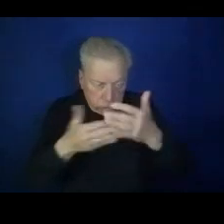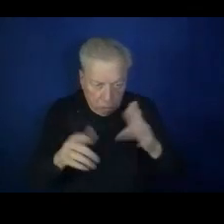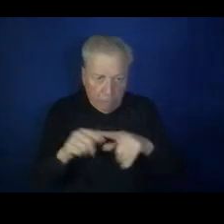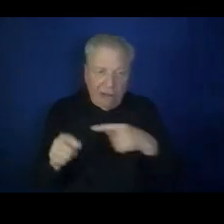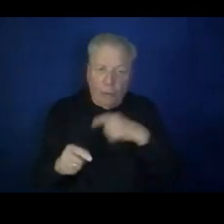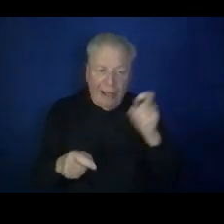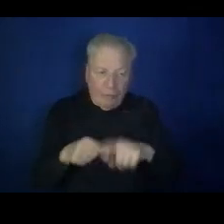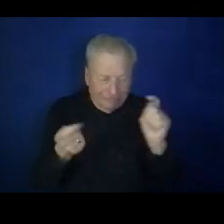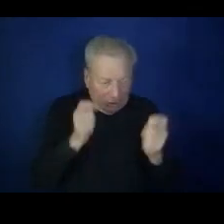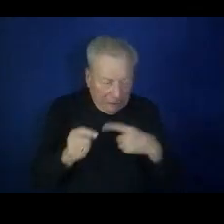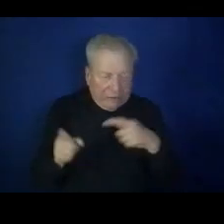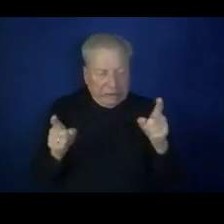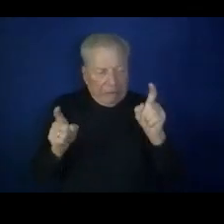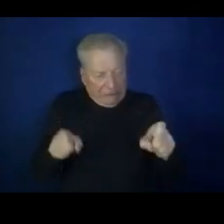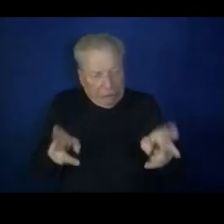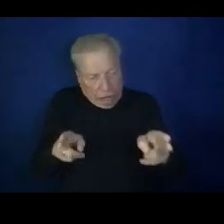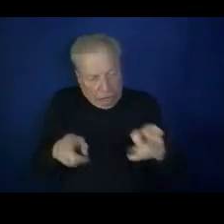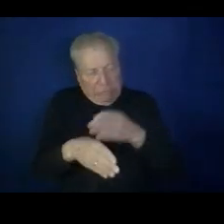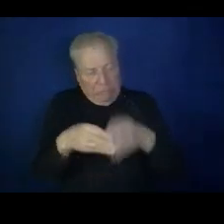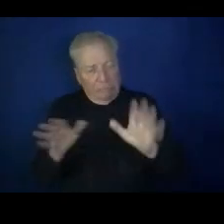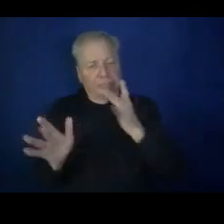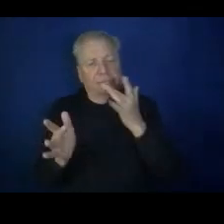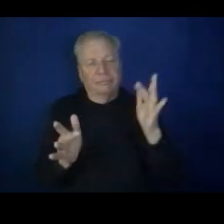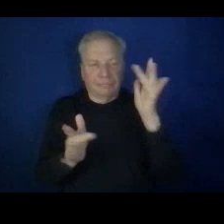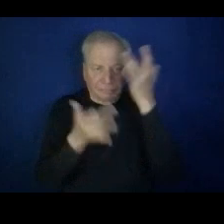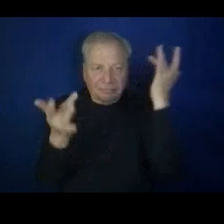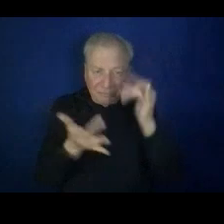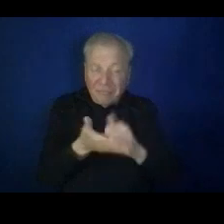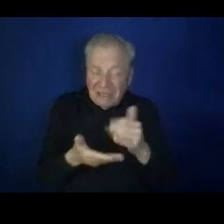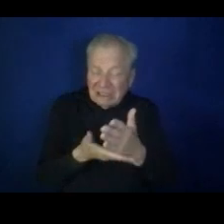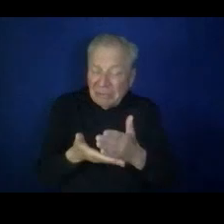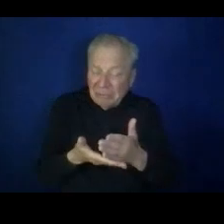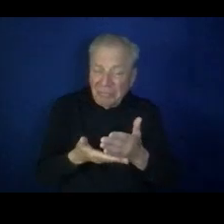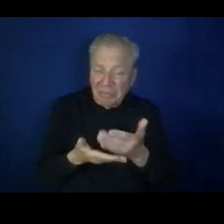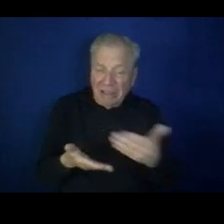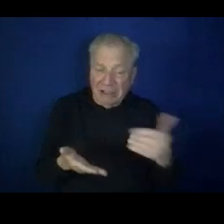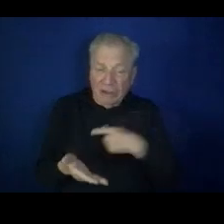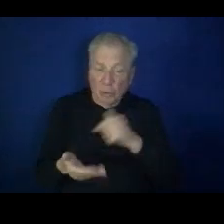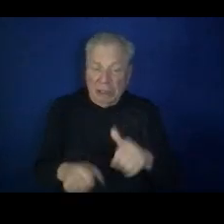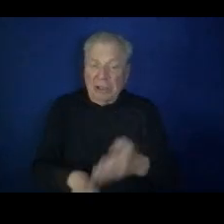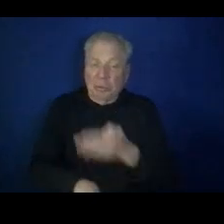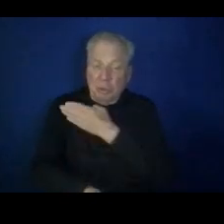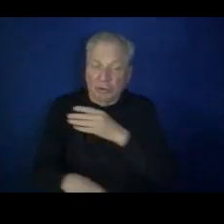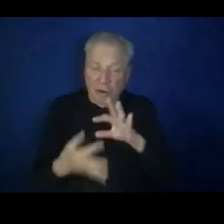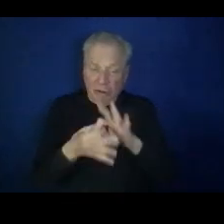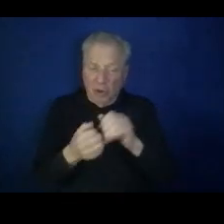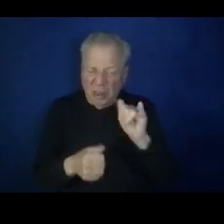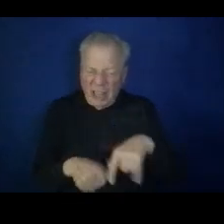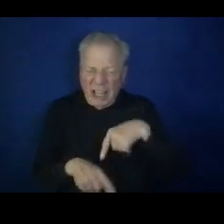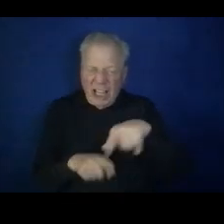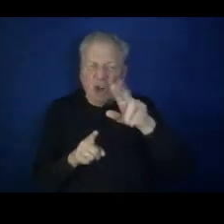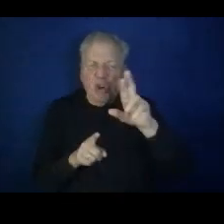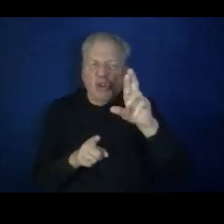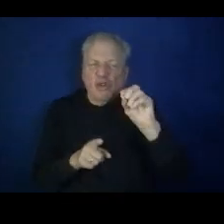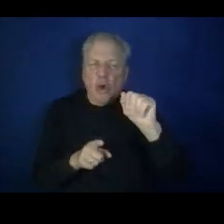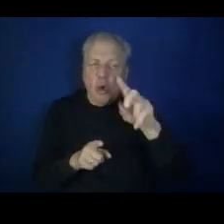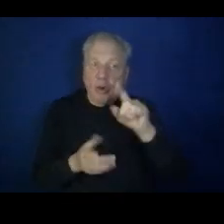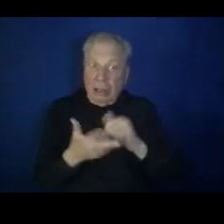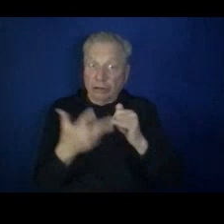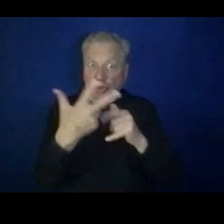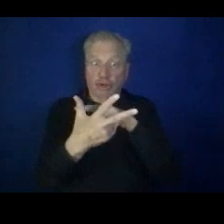get it done. So there's a number of improvements we could make to the existing road alignment. So those are the 3 options: